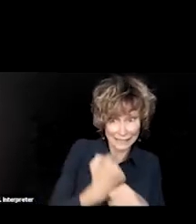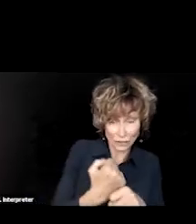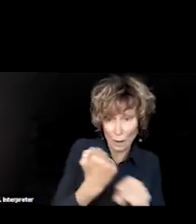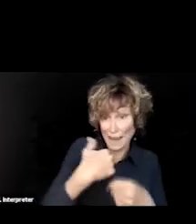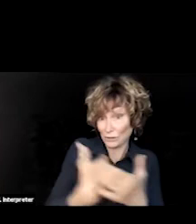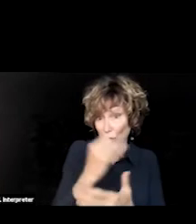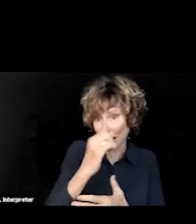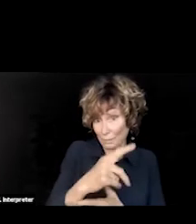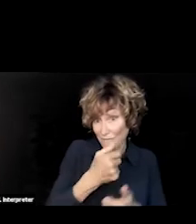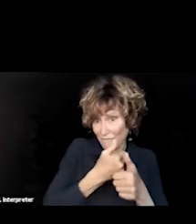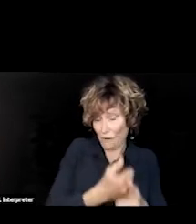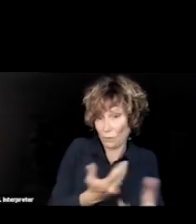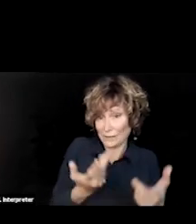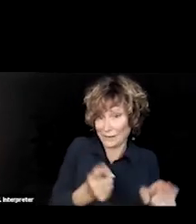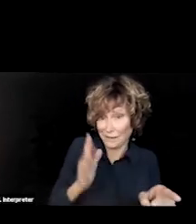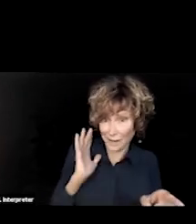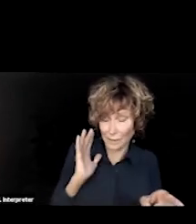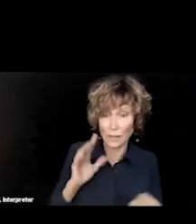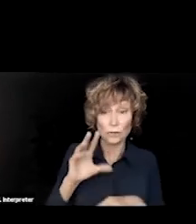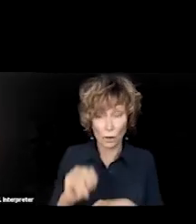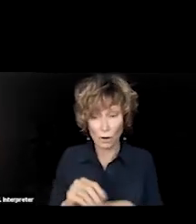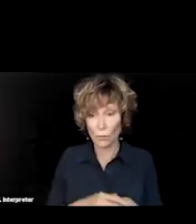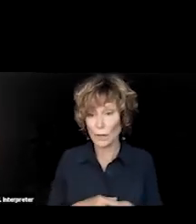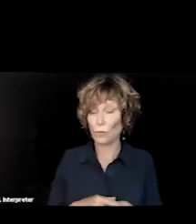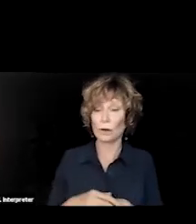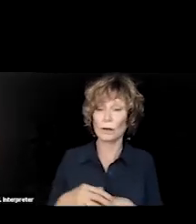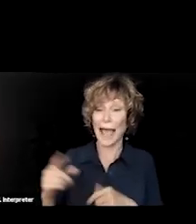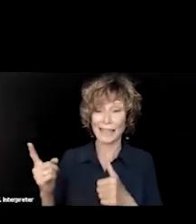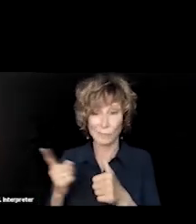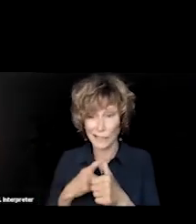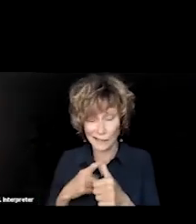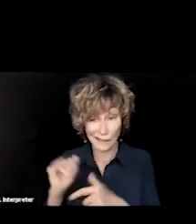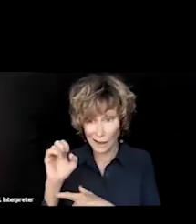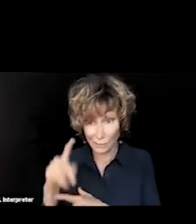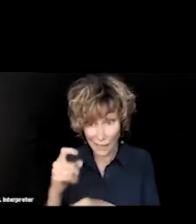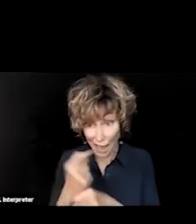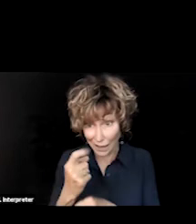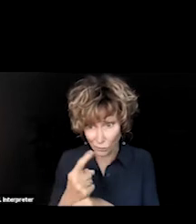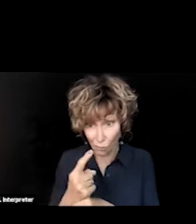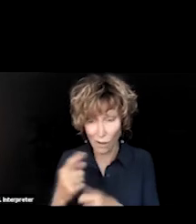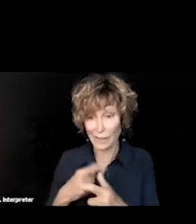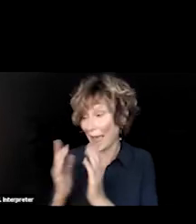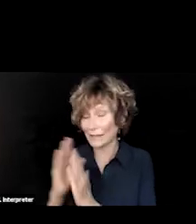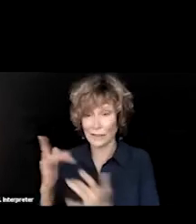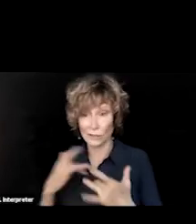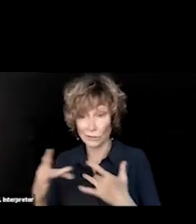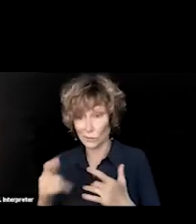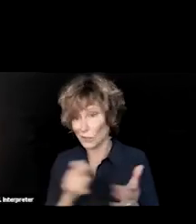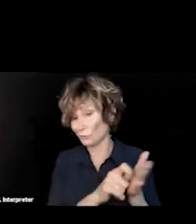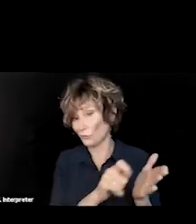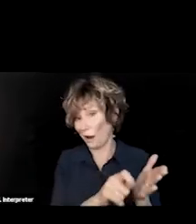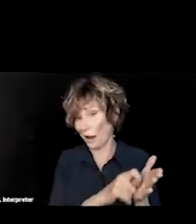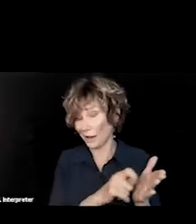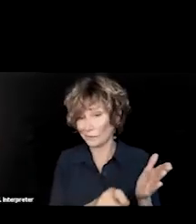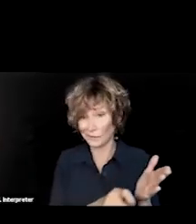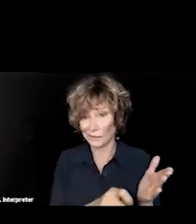the way. We won't simply ask parents their concerns at the beginning of the annual IEP meeting so that we can write something in the meeting